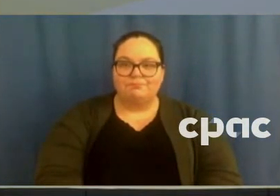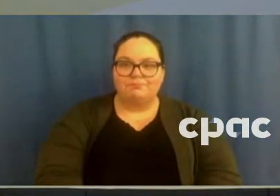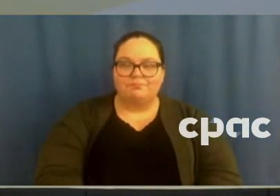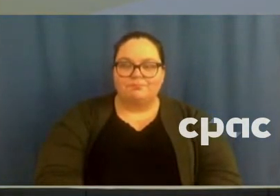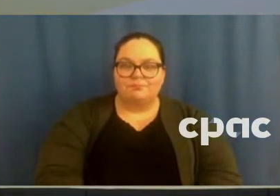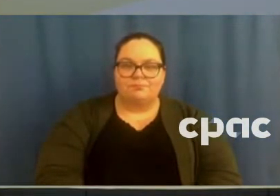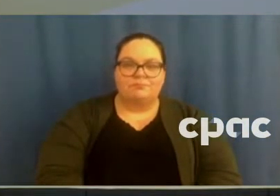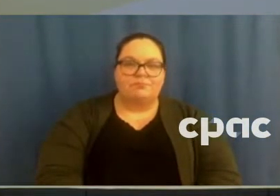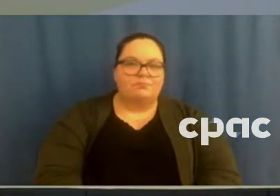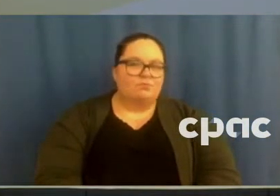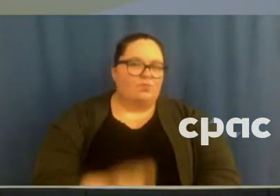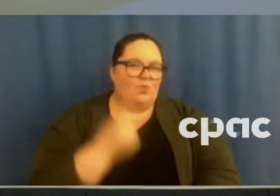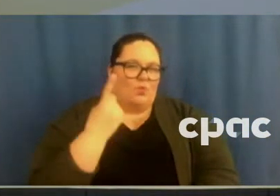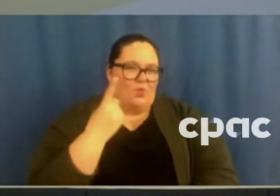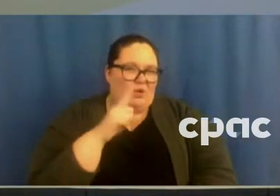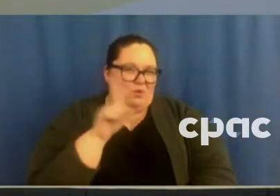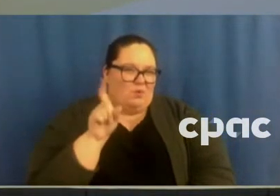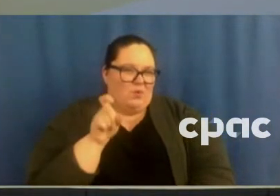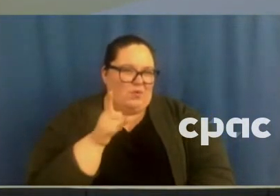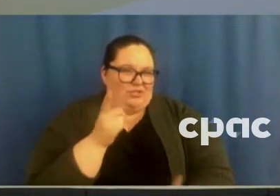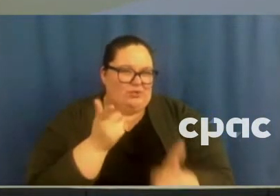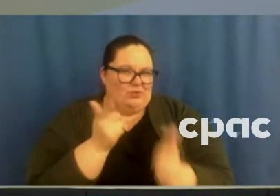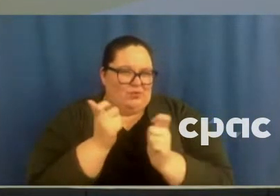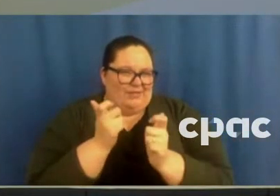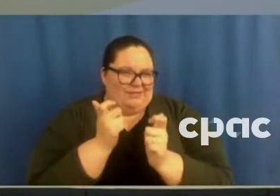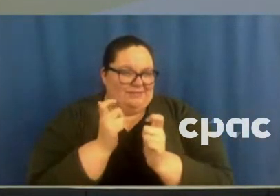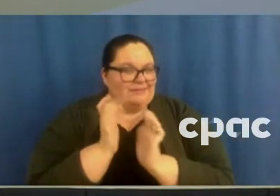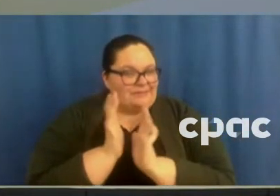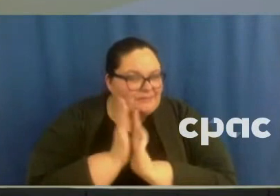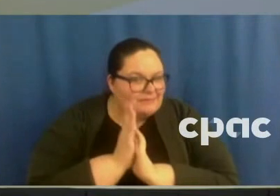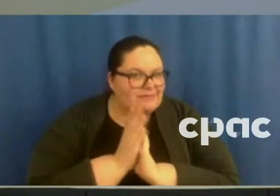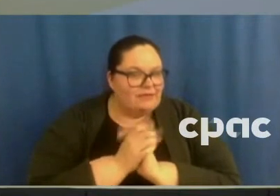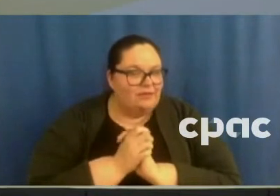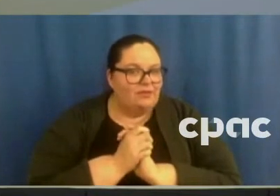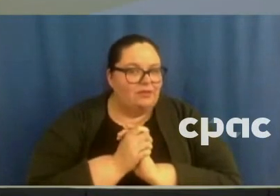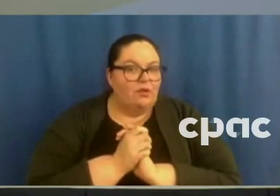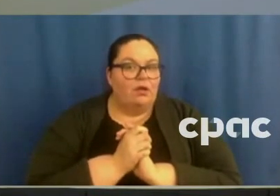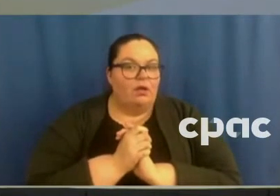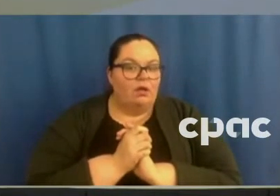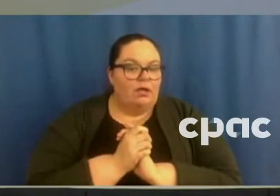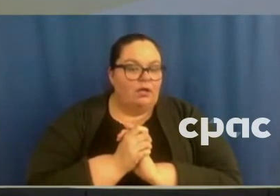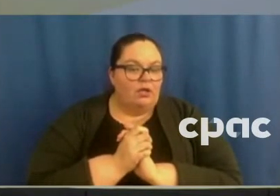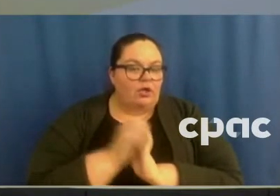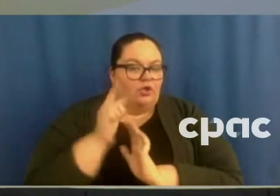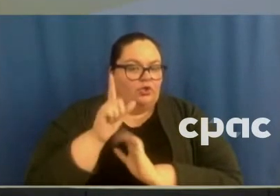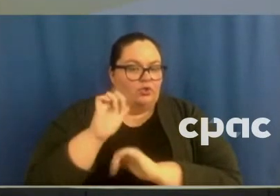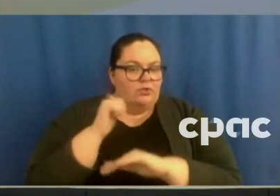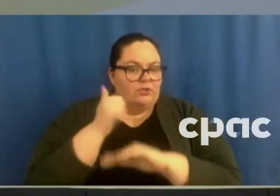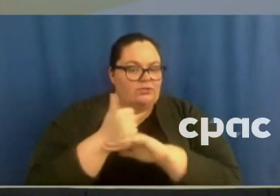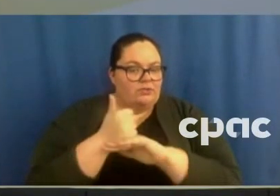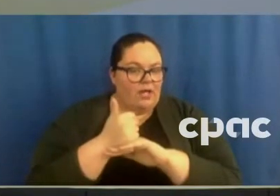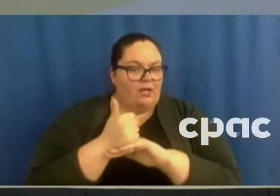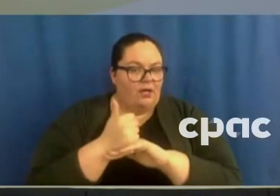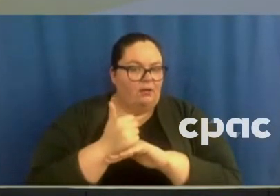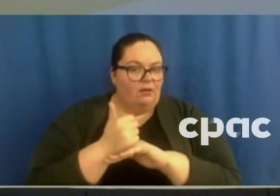Just one quick follow-up, if there's time. I realize you're introducing some measures starting as soon as